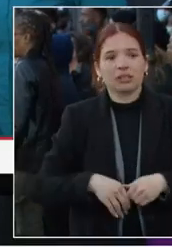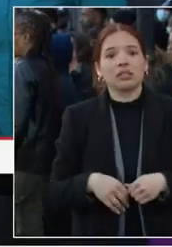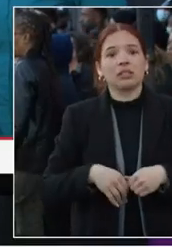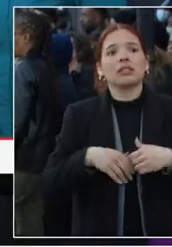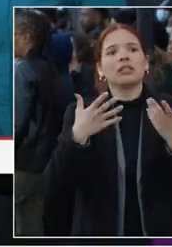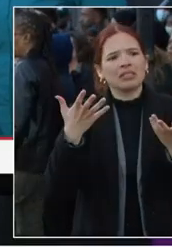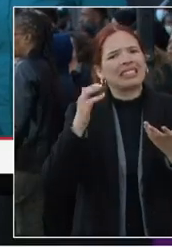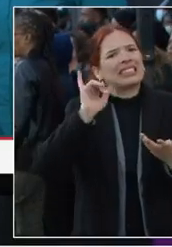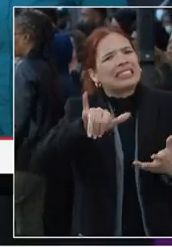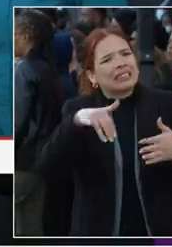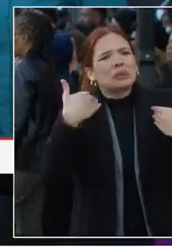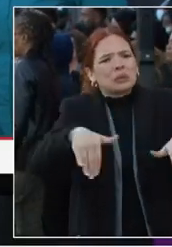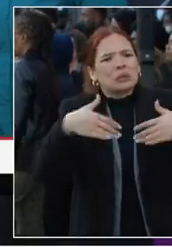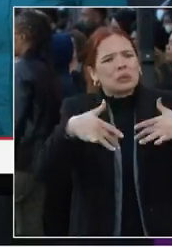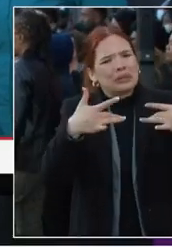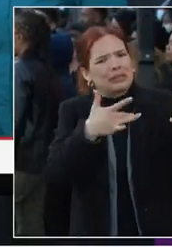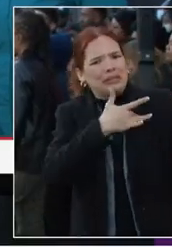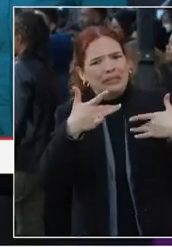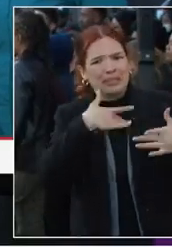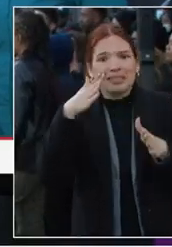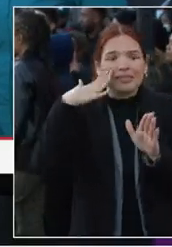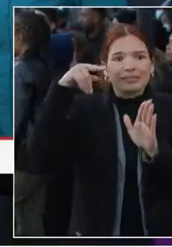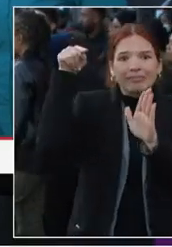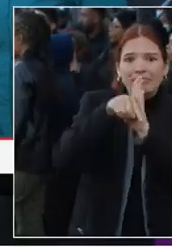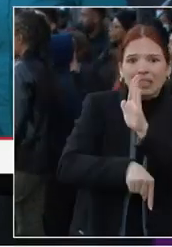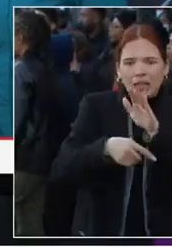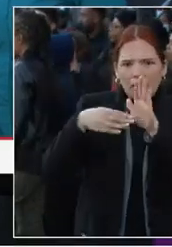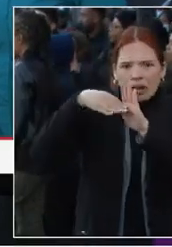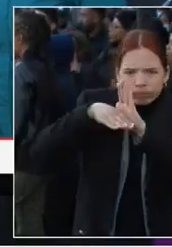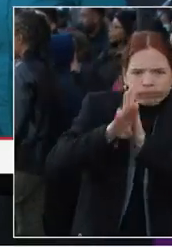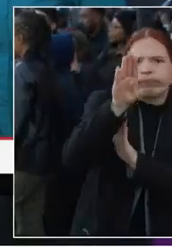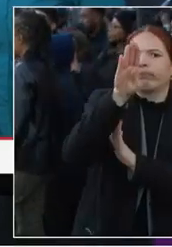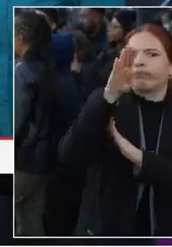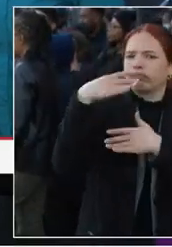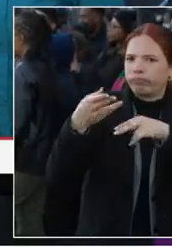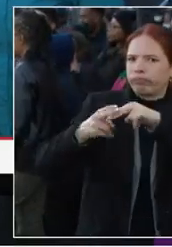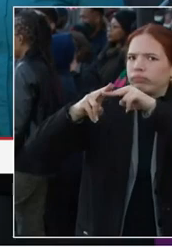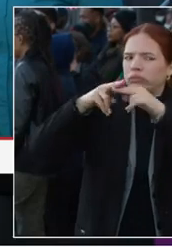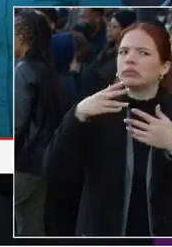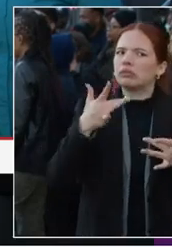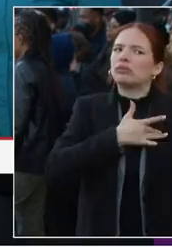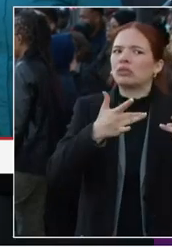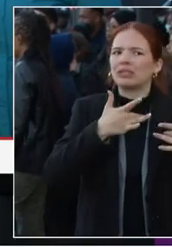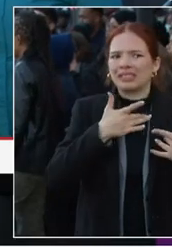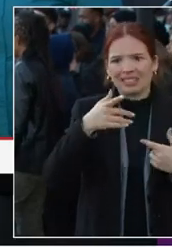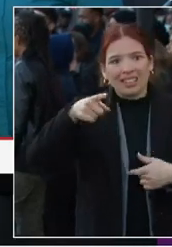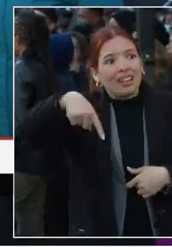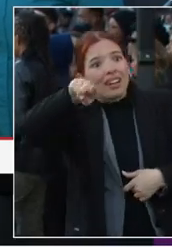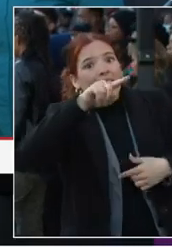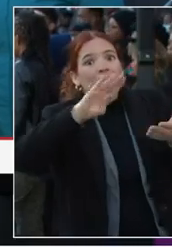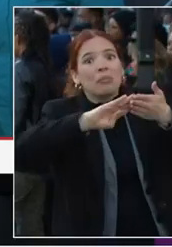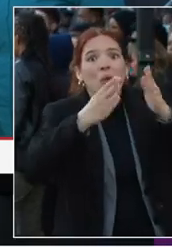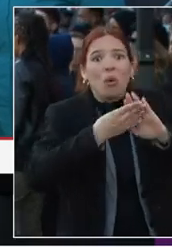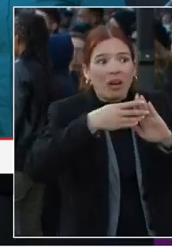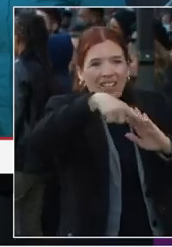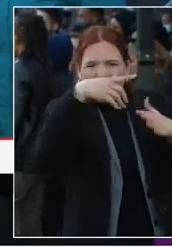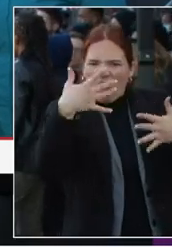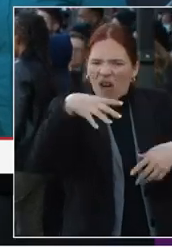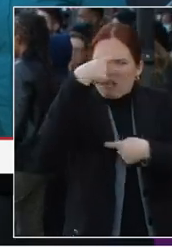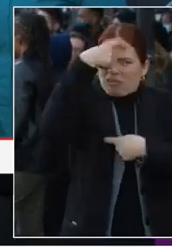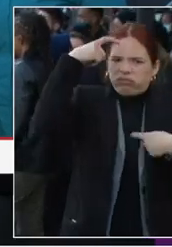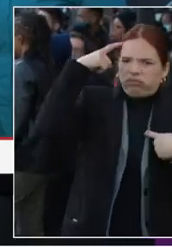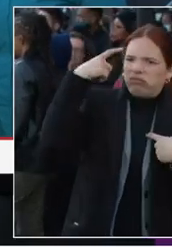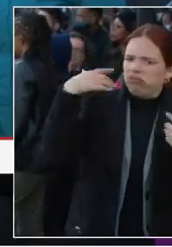homicides. We're concerned for the communities that are traumatized by that rise in violence. These